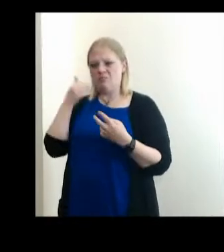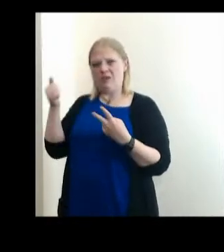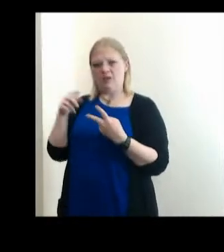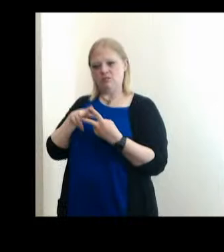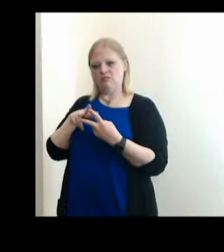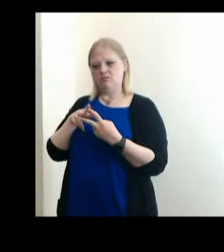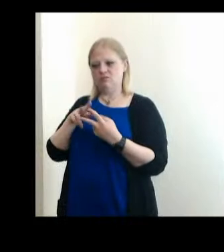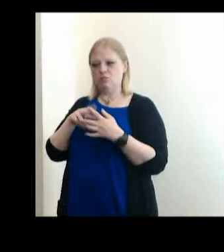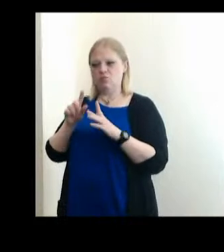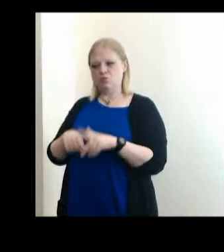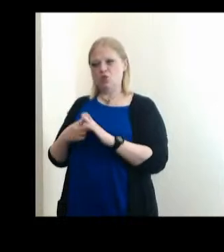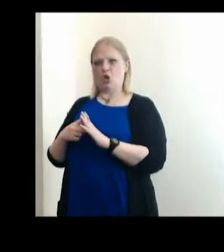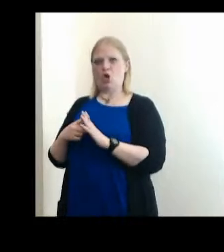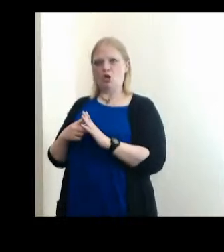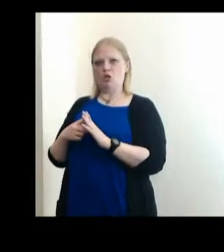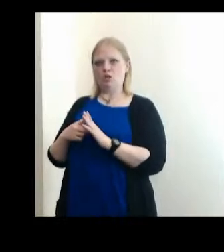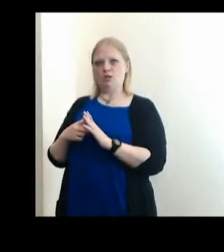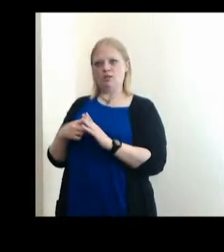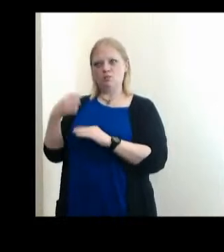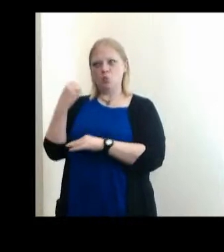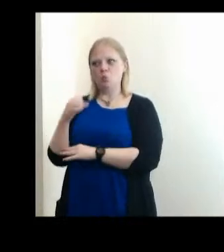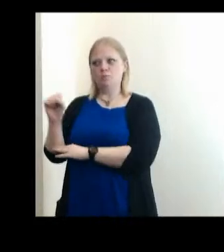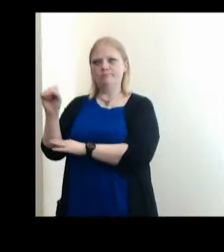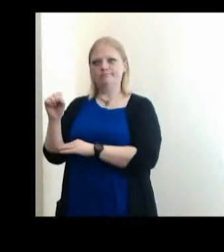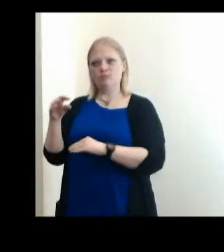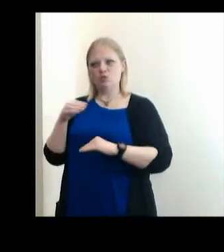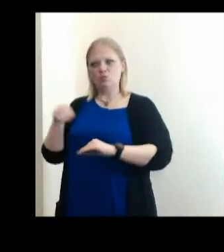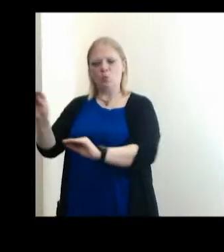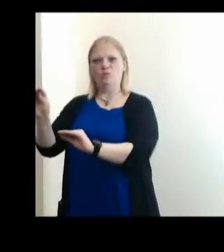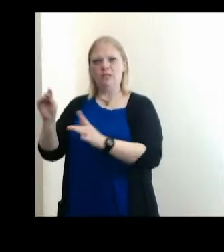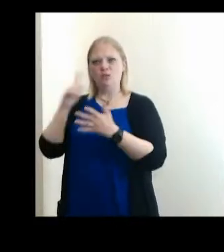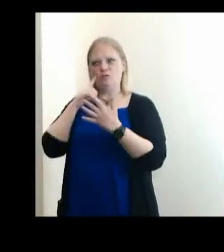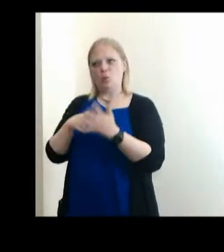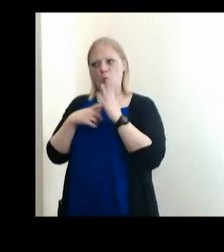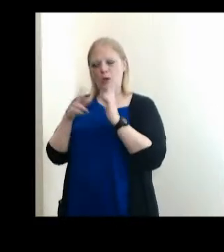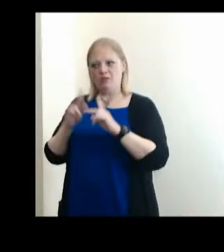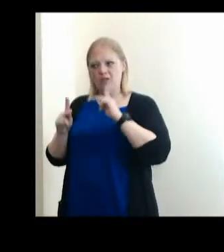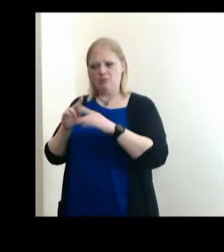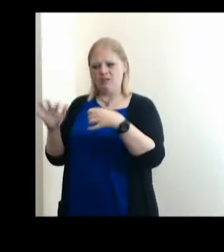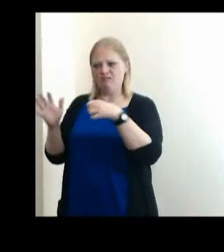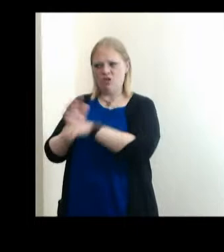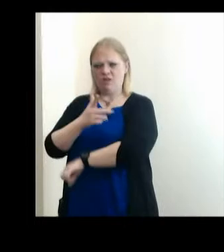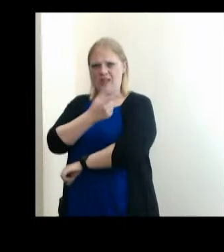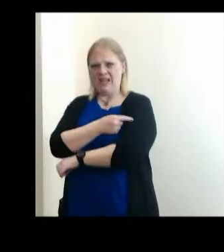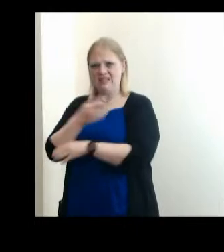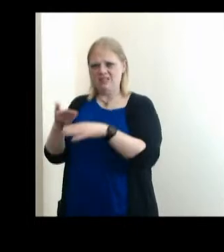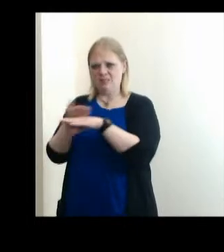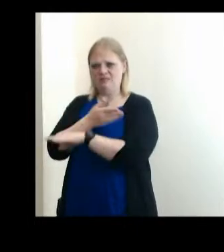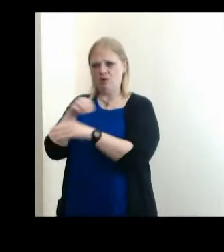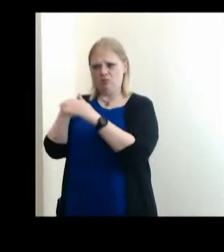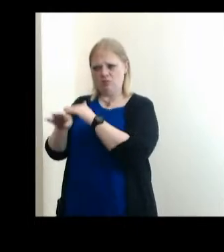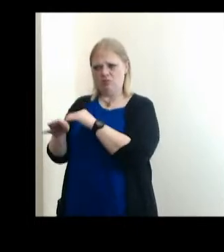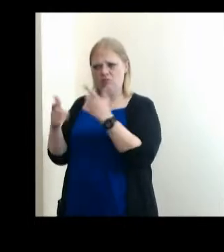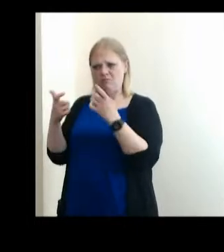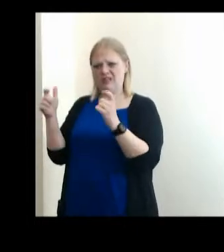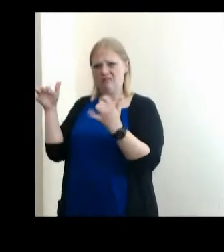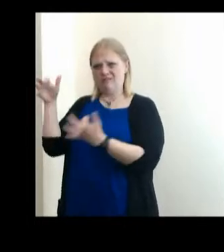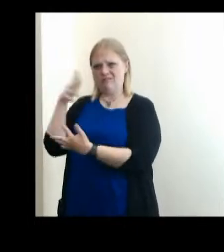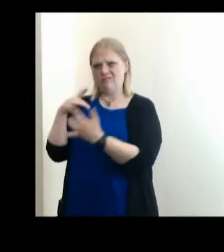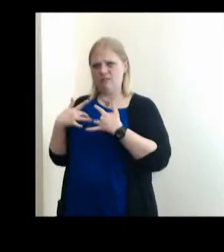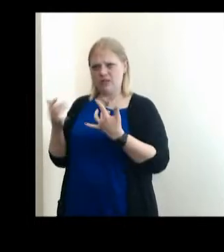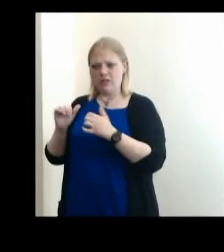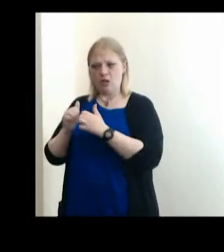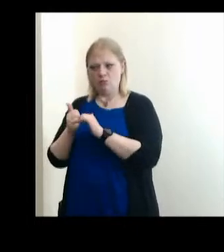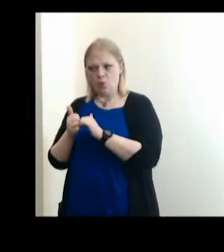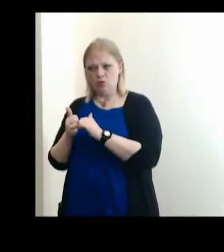of spearhead this movement of requiring people to be fully vaccinated before re-entering large gathering events like